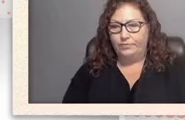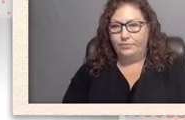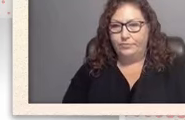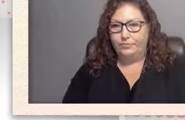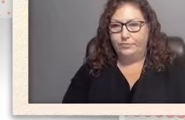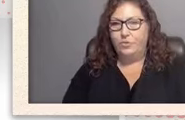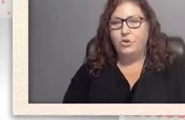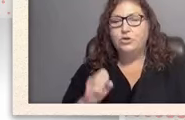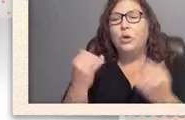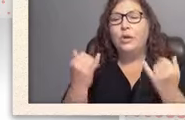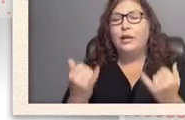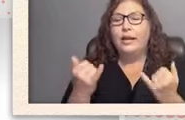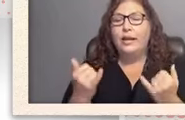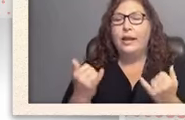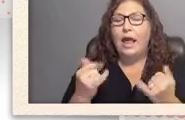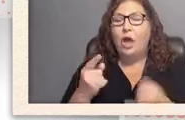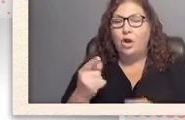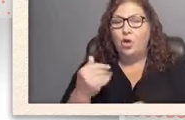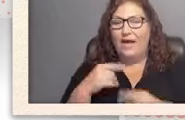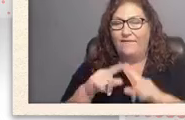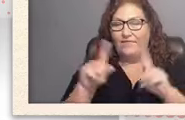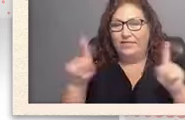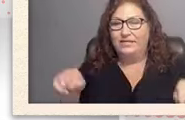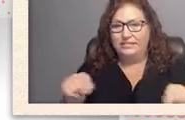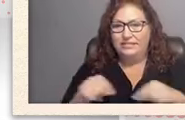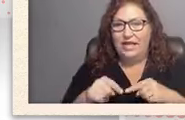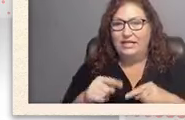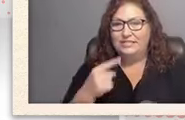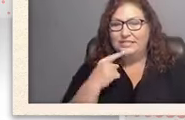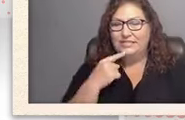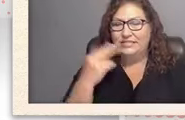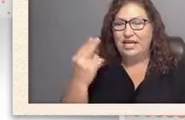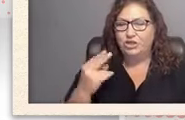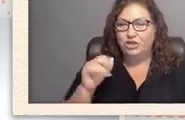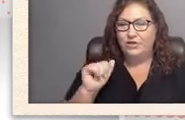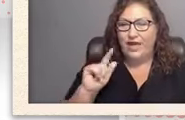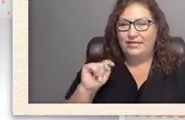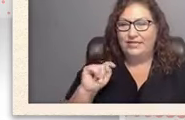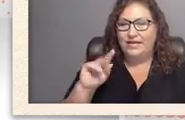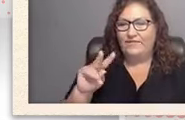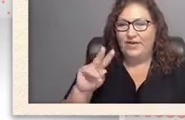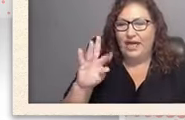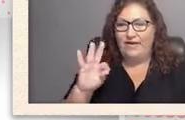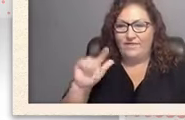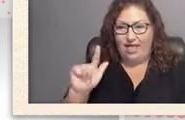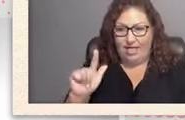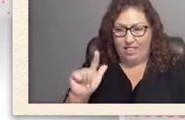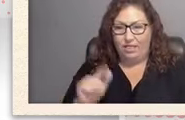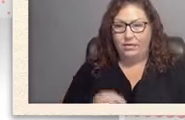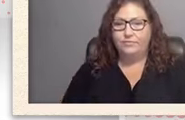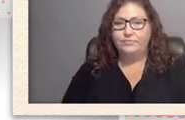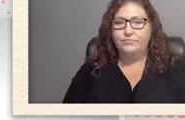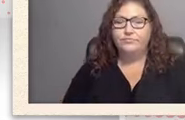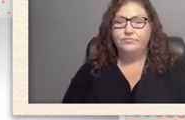now you have a slide that says history of ATVFL.